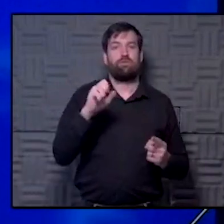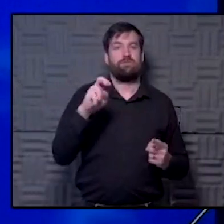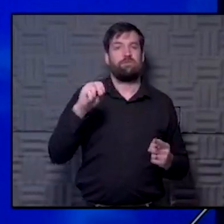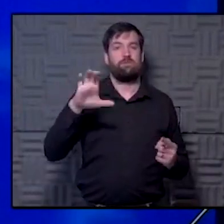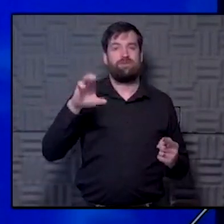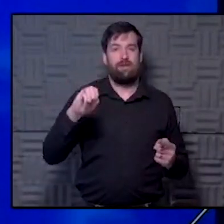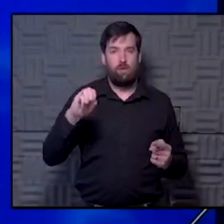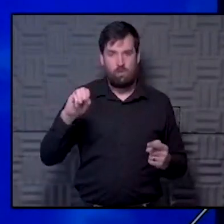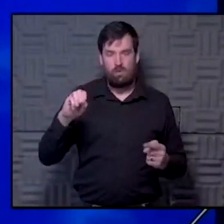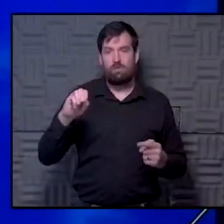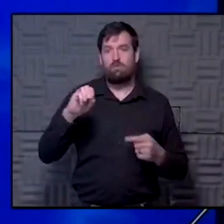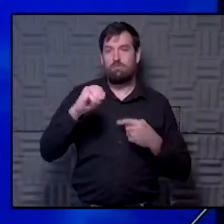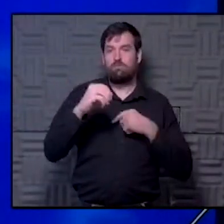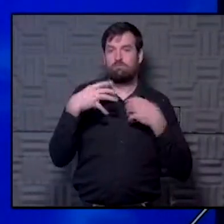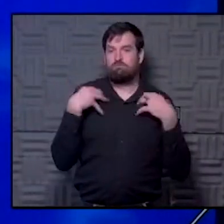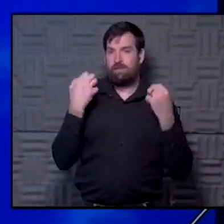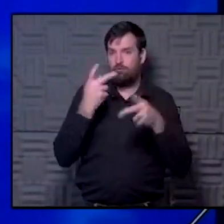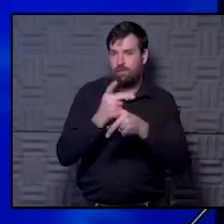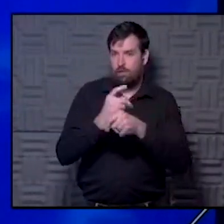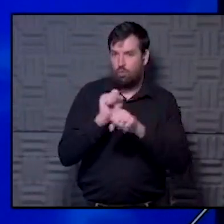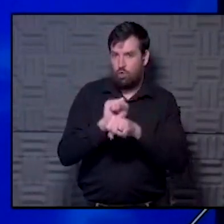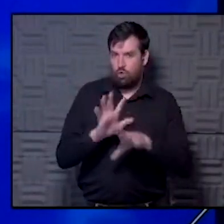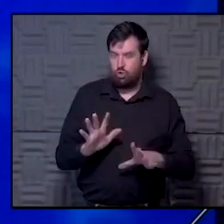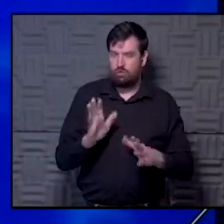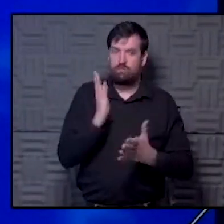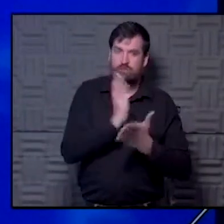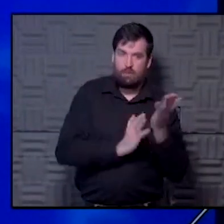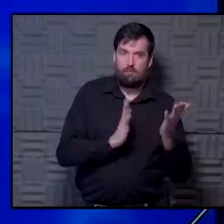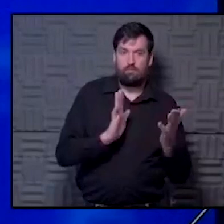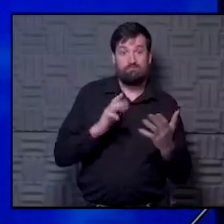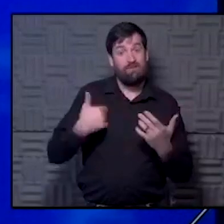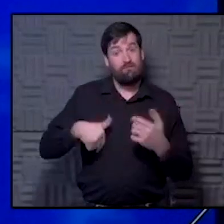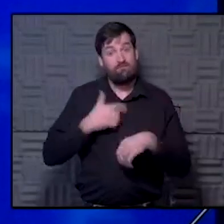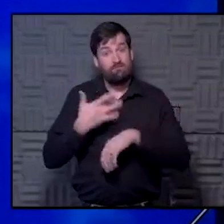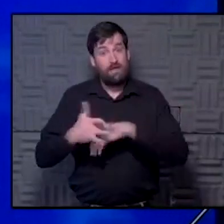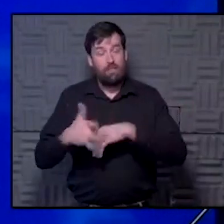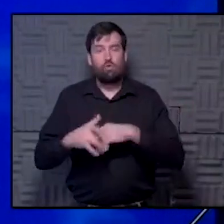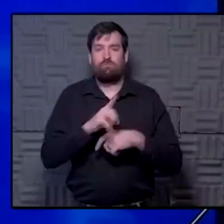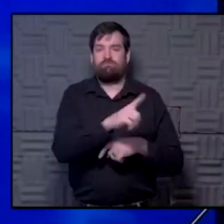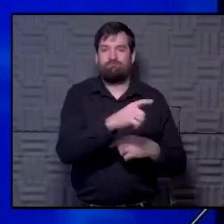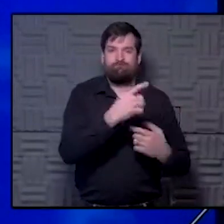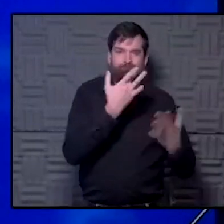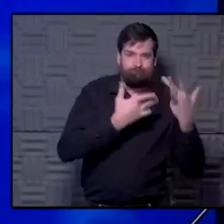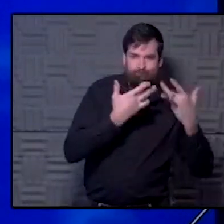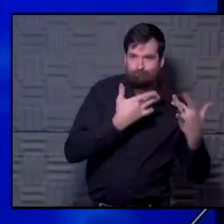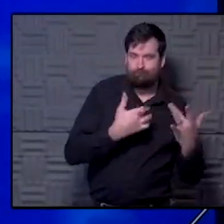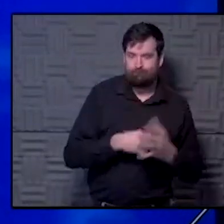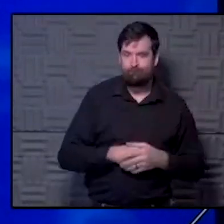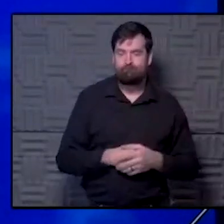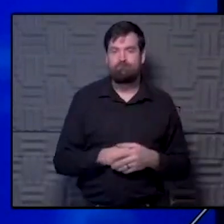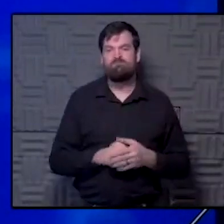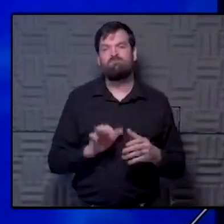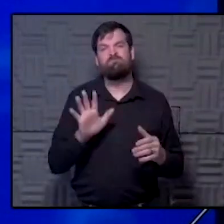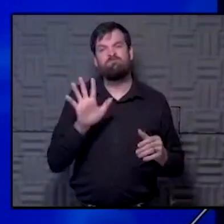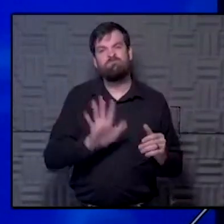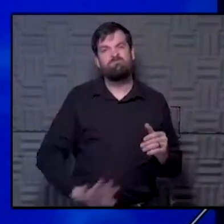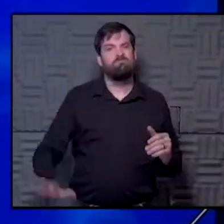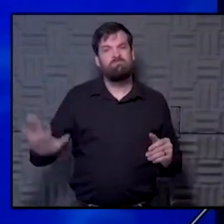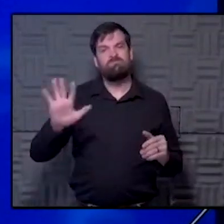healthcare workers to help close some of their gap as we've had available doses. That leaves